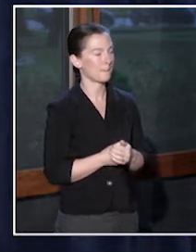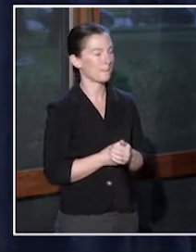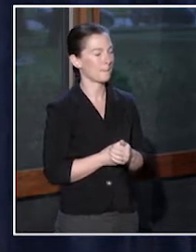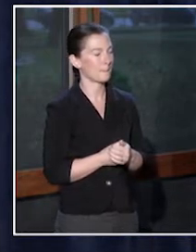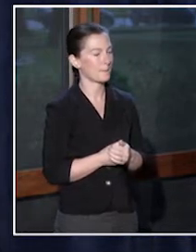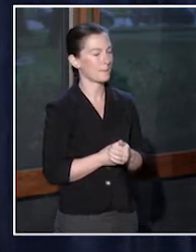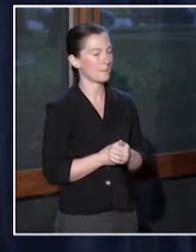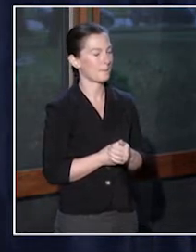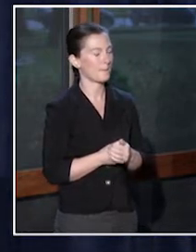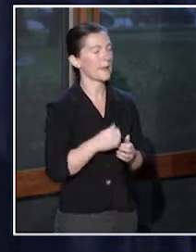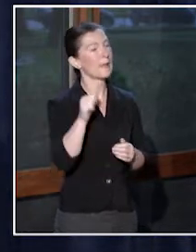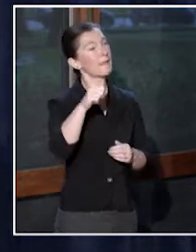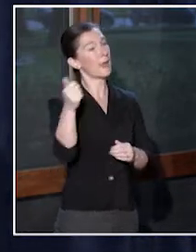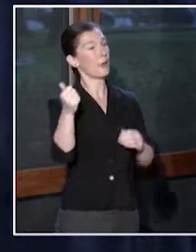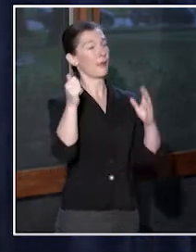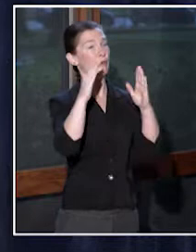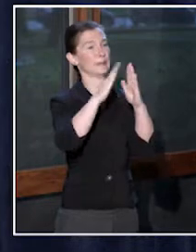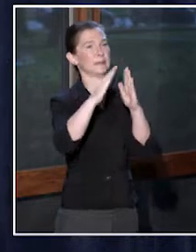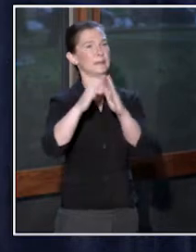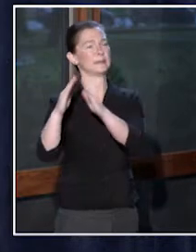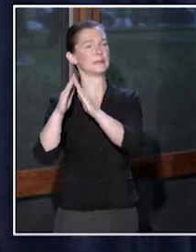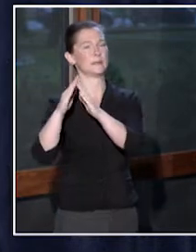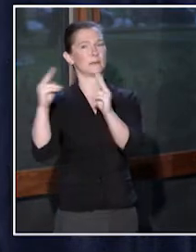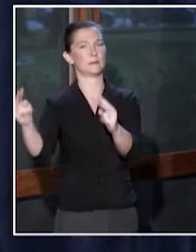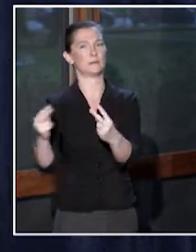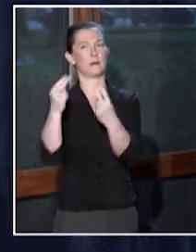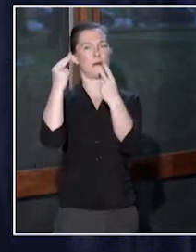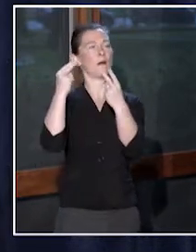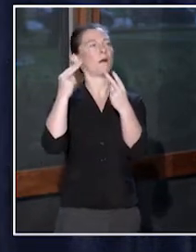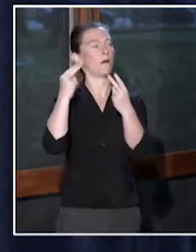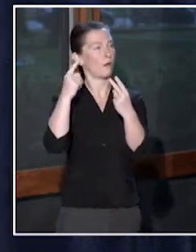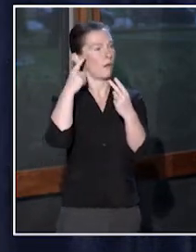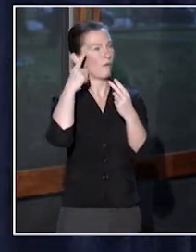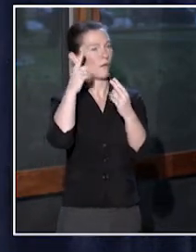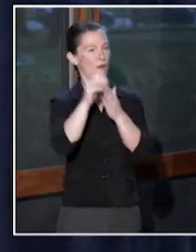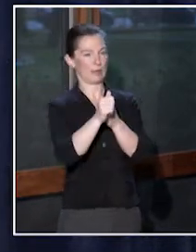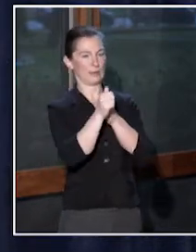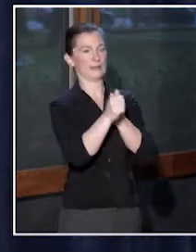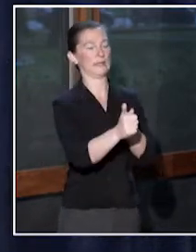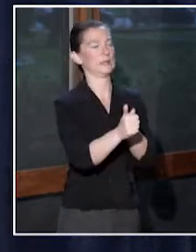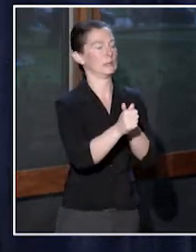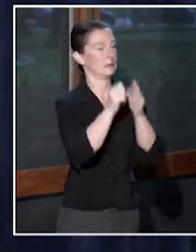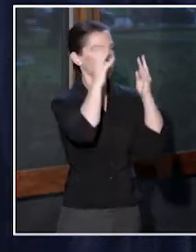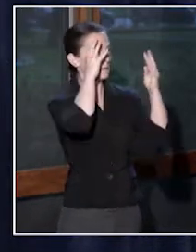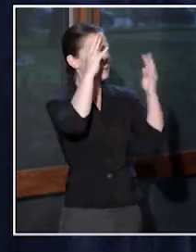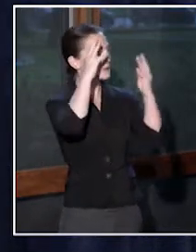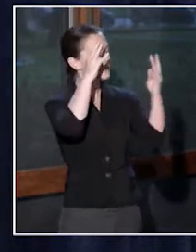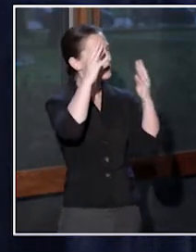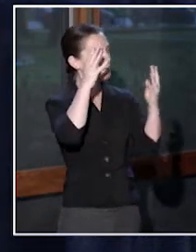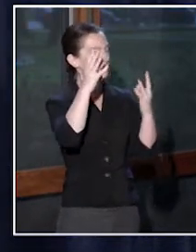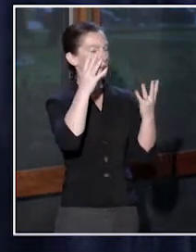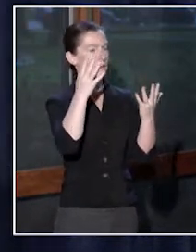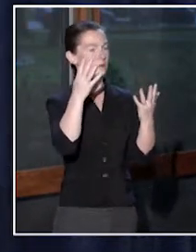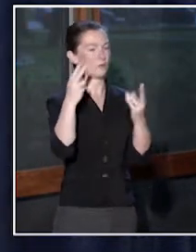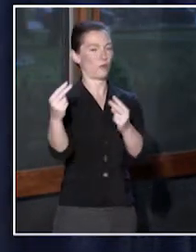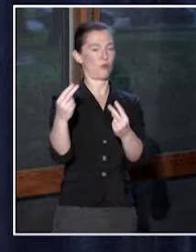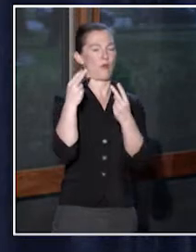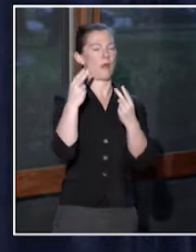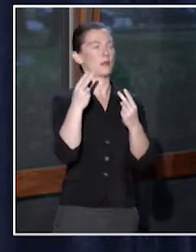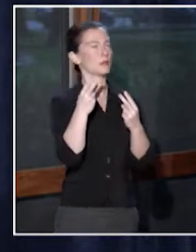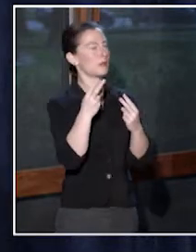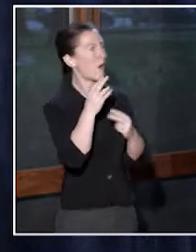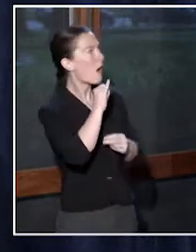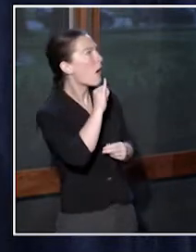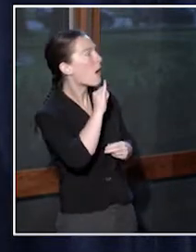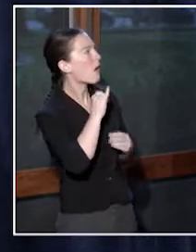the other cities look to us for innovation. They look to us for inspiration. They look to us